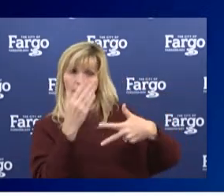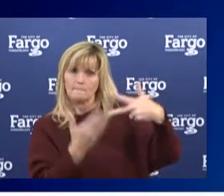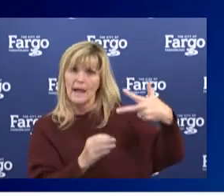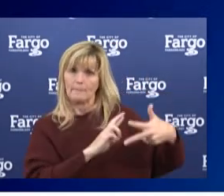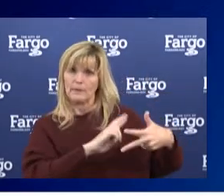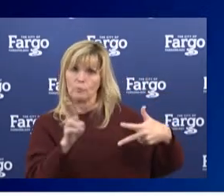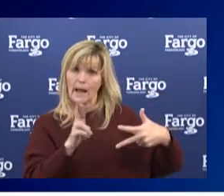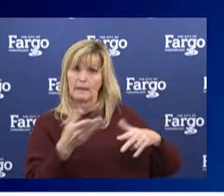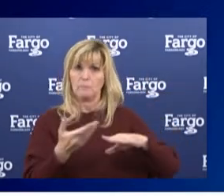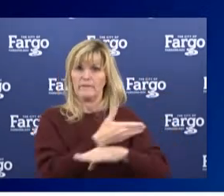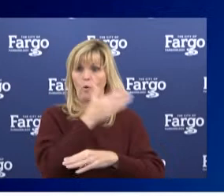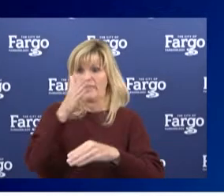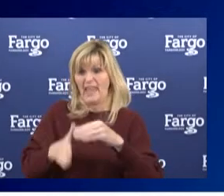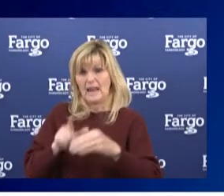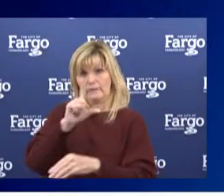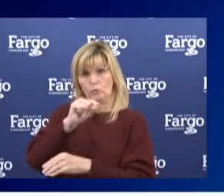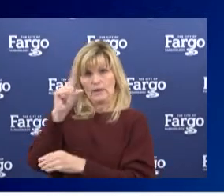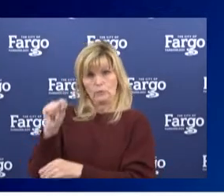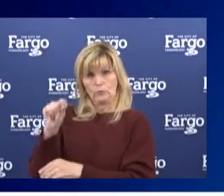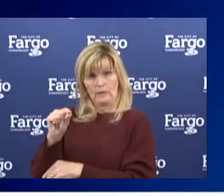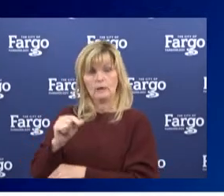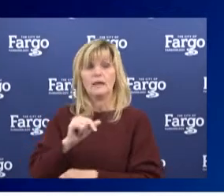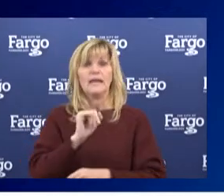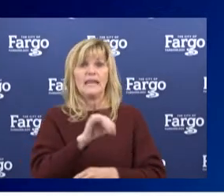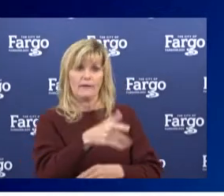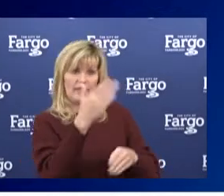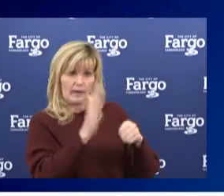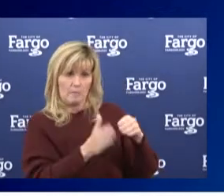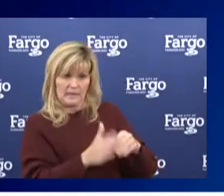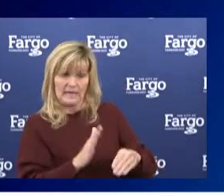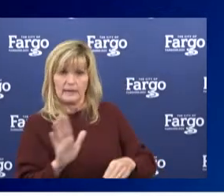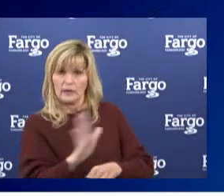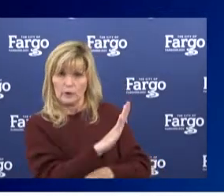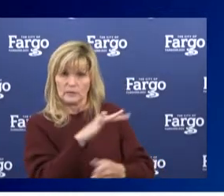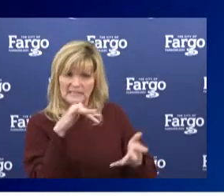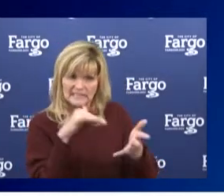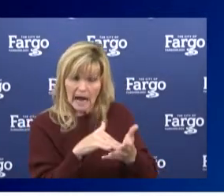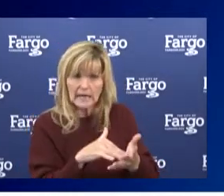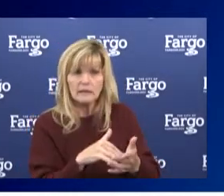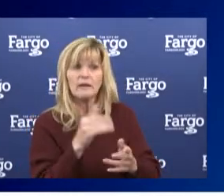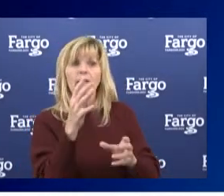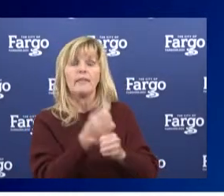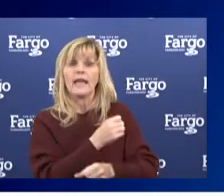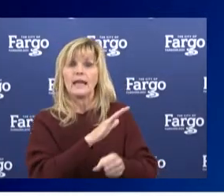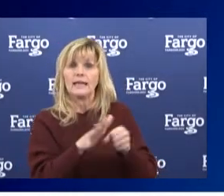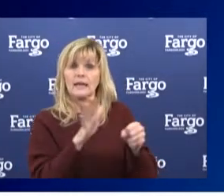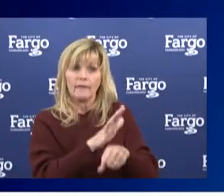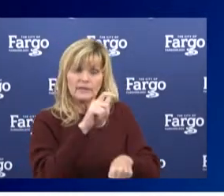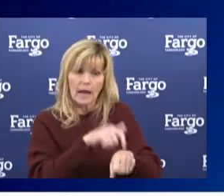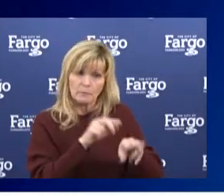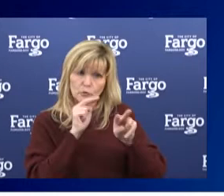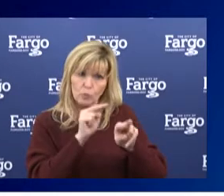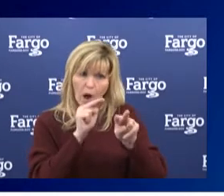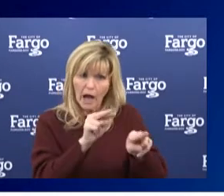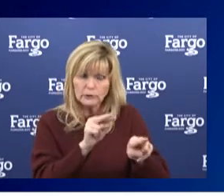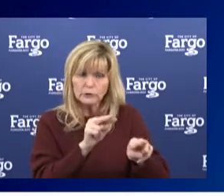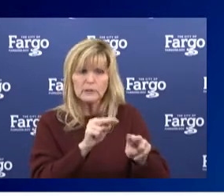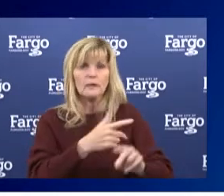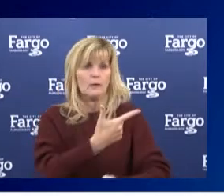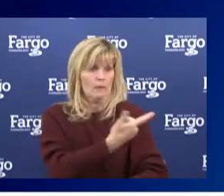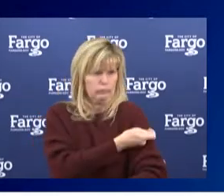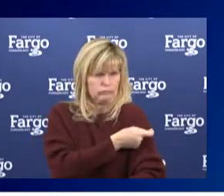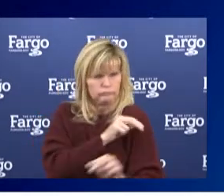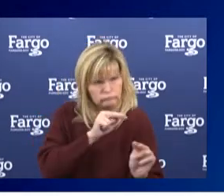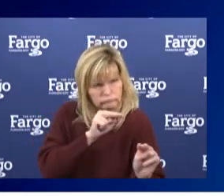year, and presuming that they complete all those studies, that they get the proper amount of time to watch. Usually we say 1 to 2 months after the